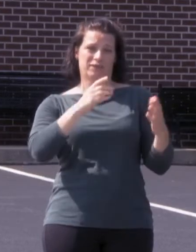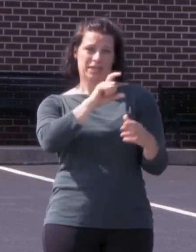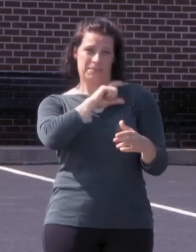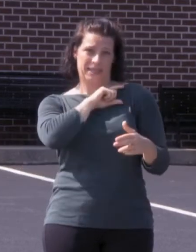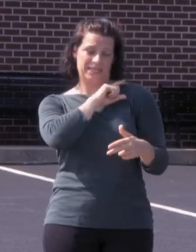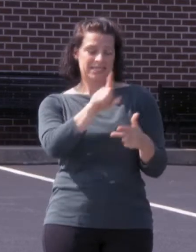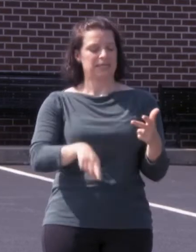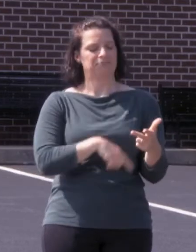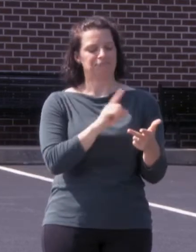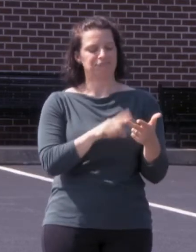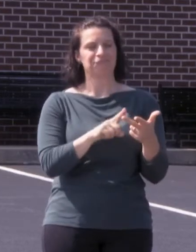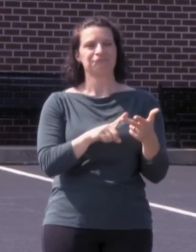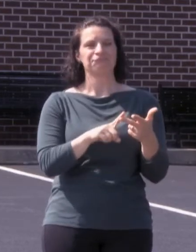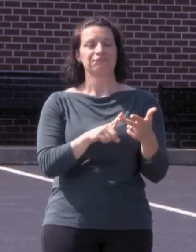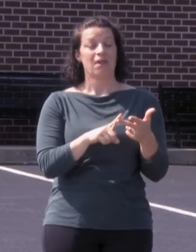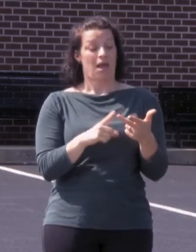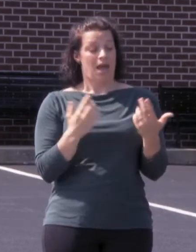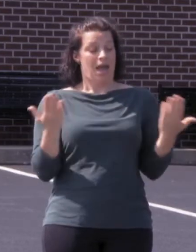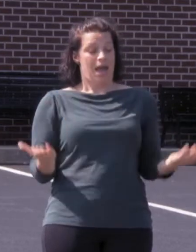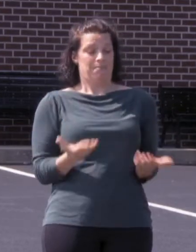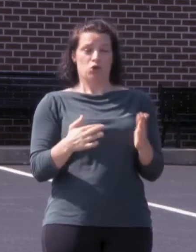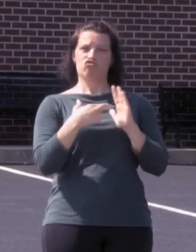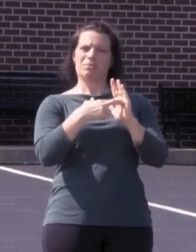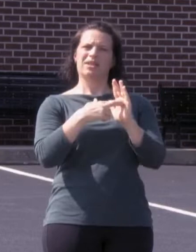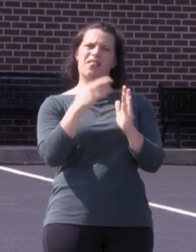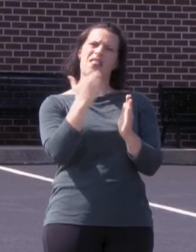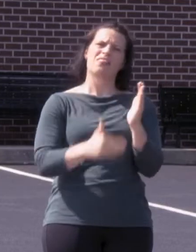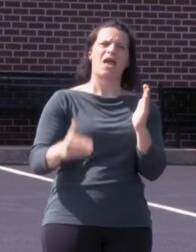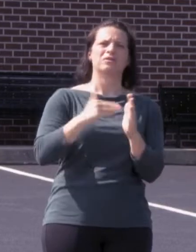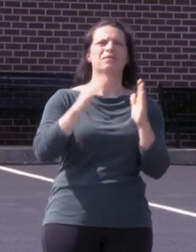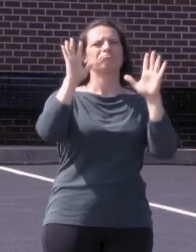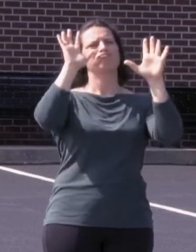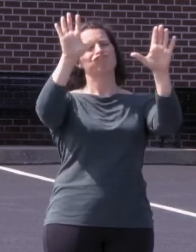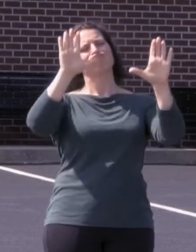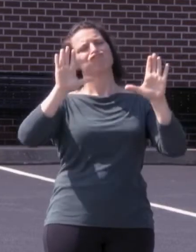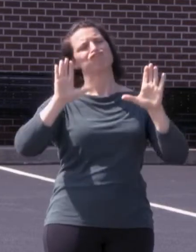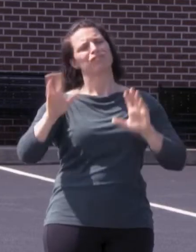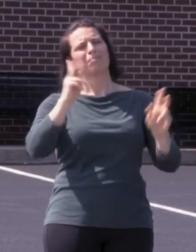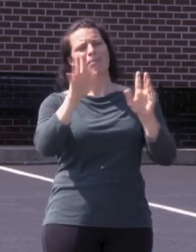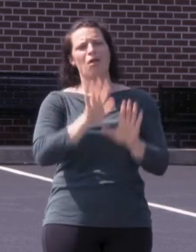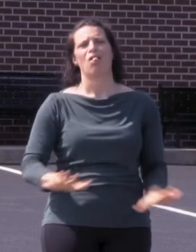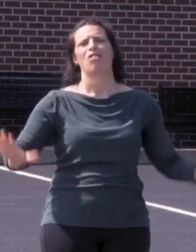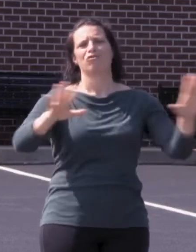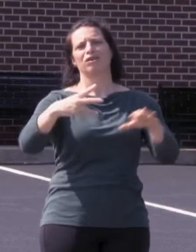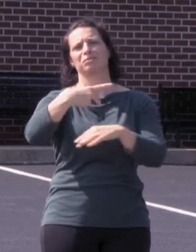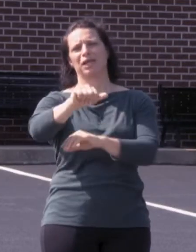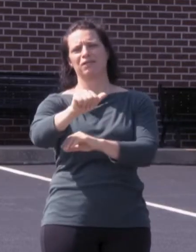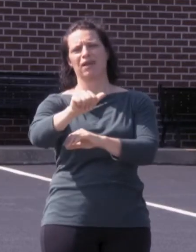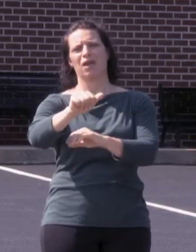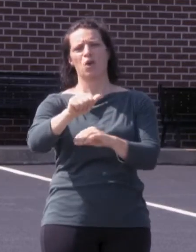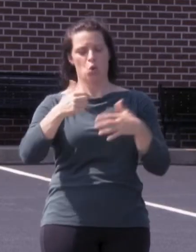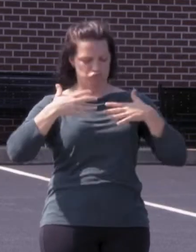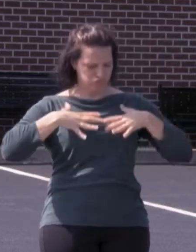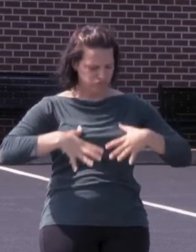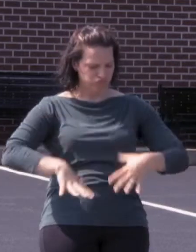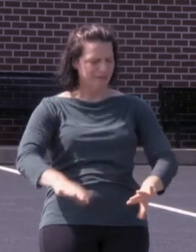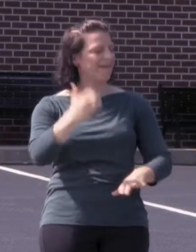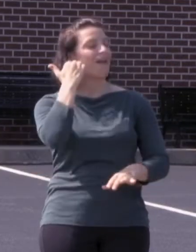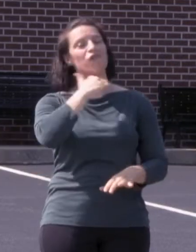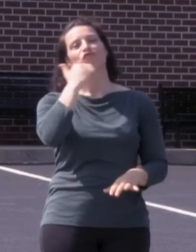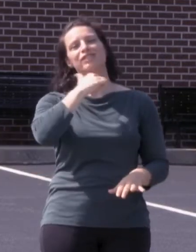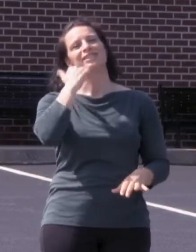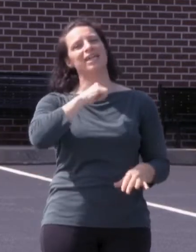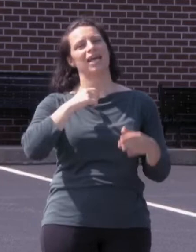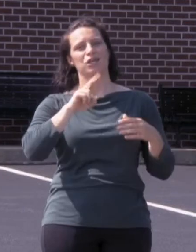policing. I come to you today representing the thousands of amazing individuals across Pennsylvania who put on that uniform each and every